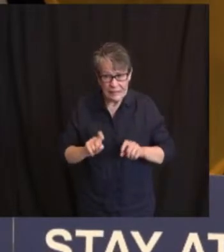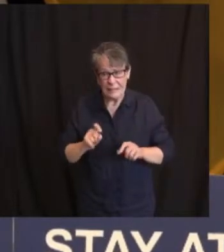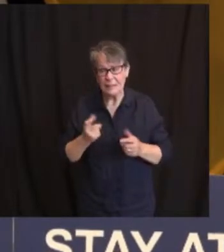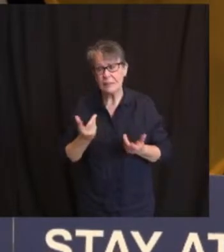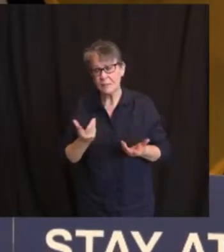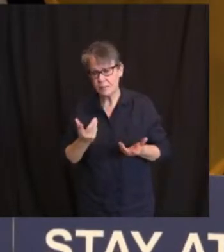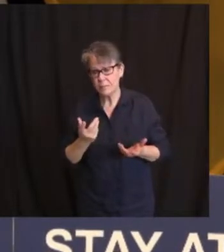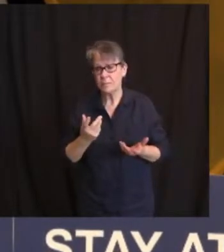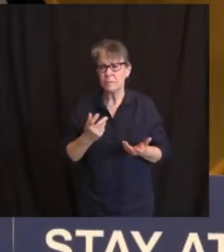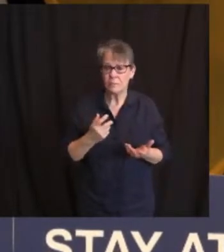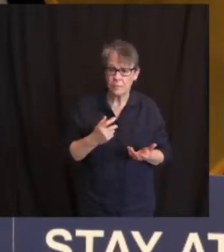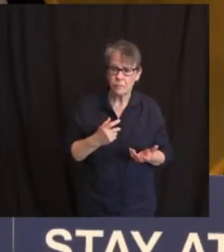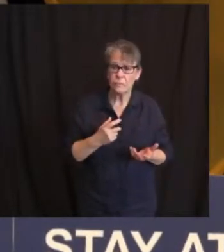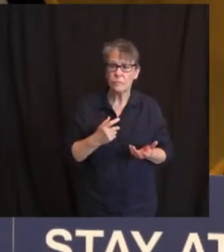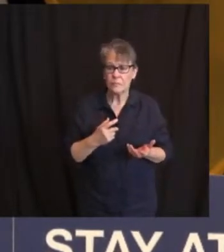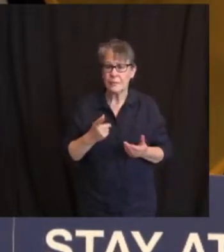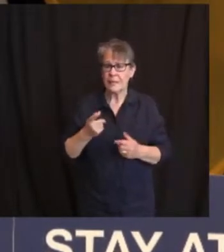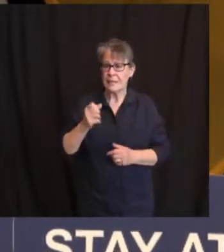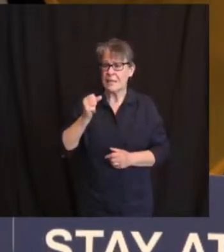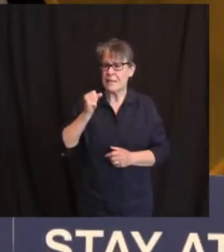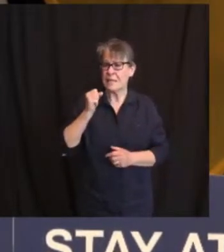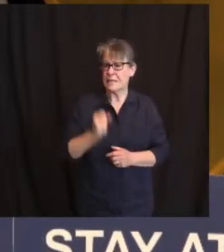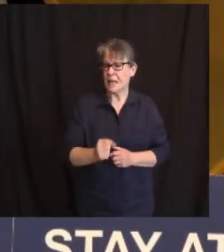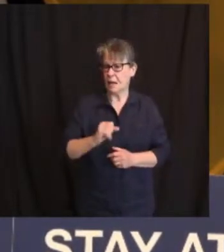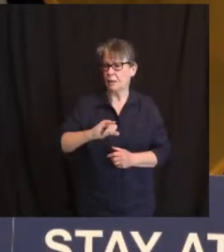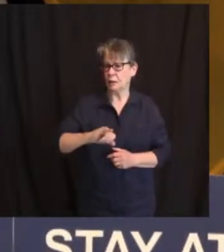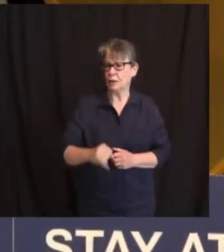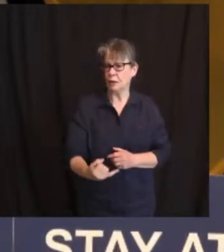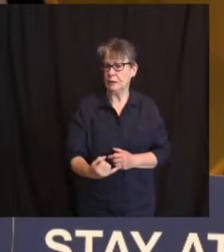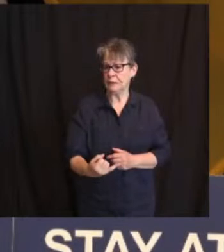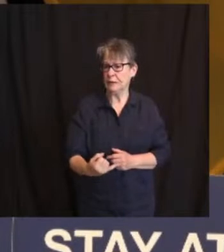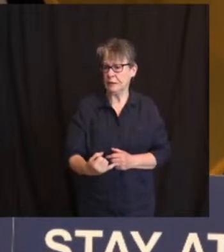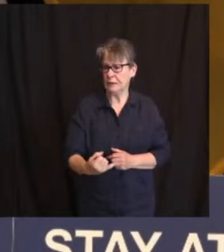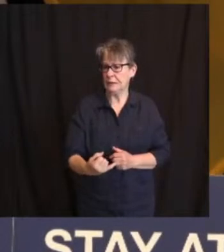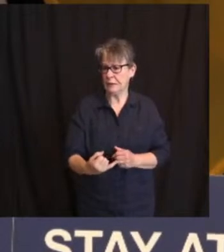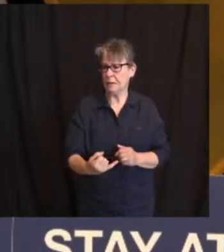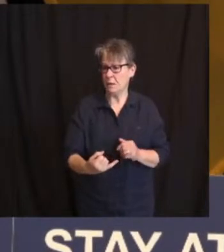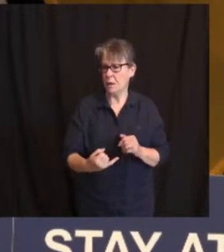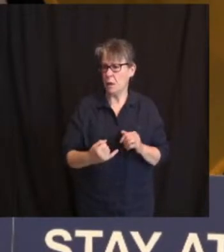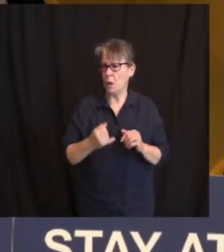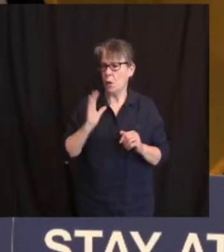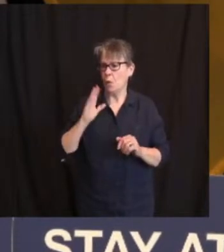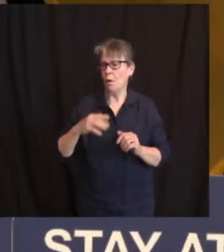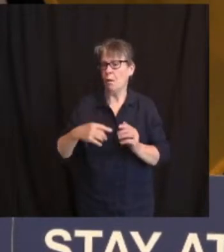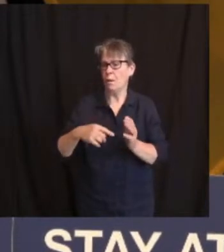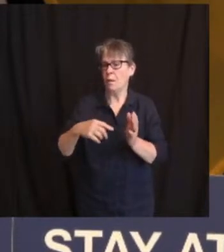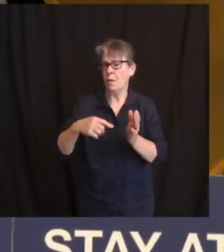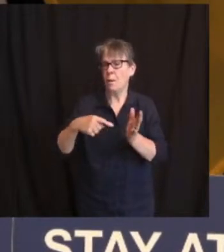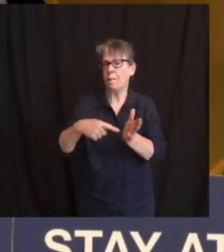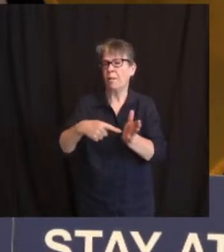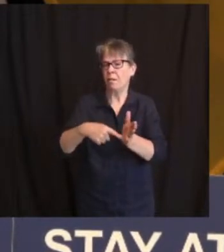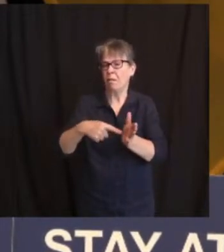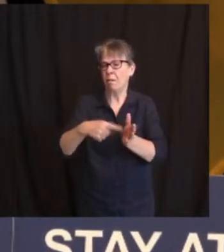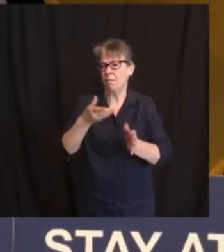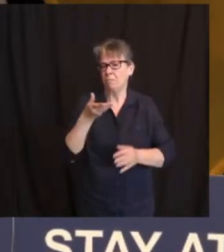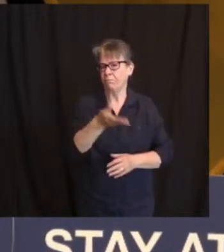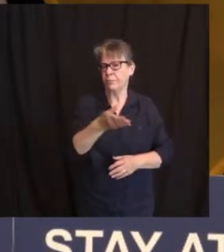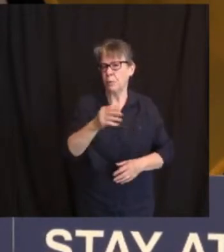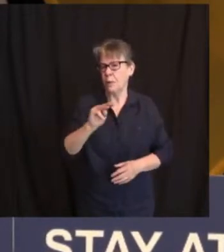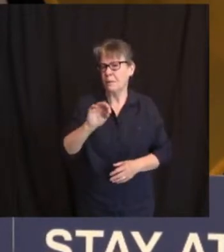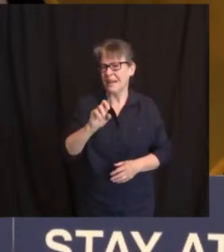Medicaid for the patients that will be getting tested, and it covers collection and